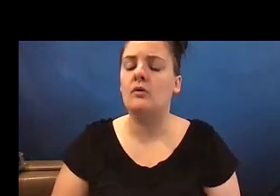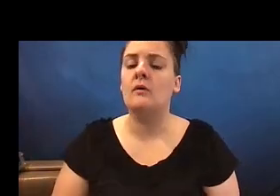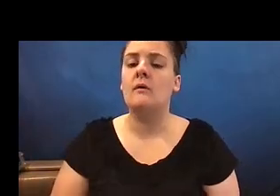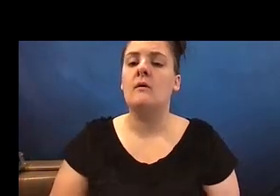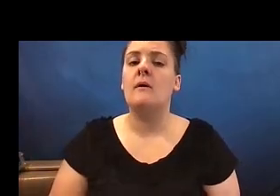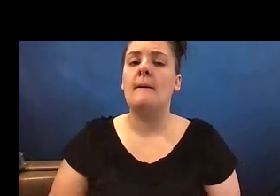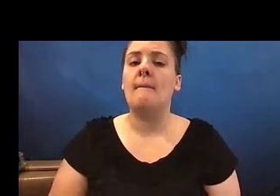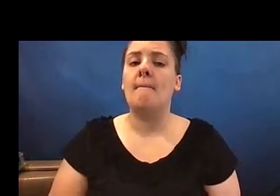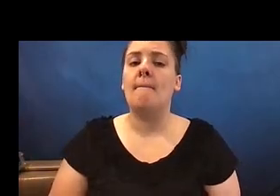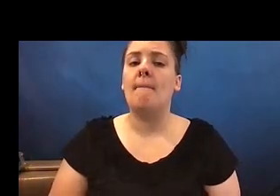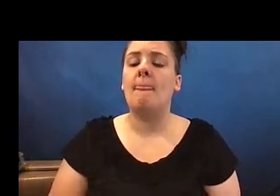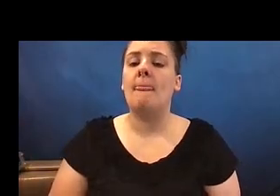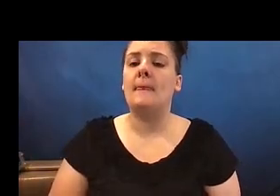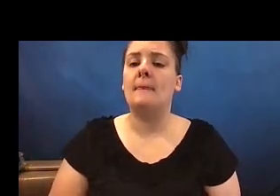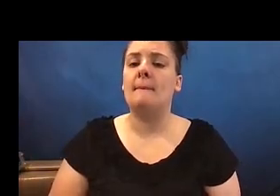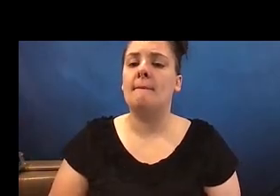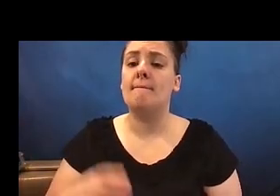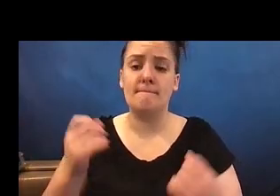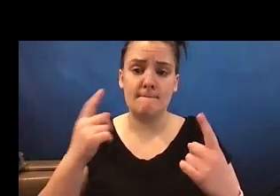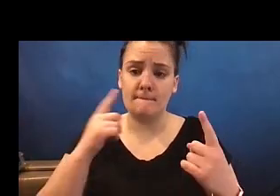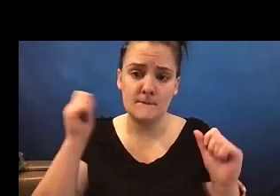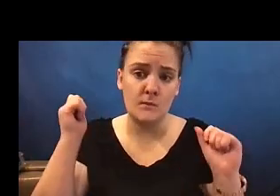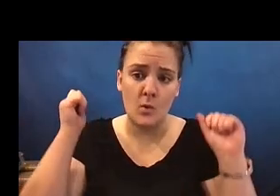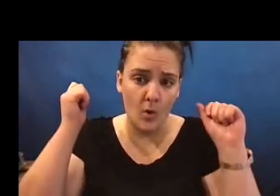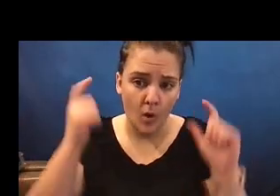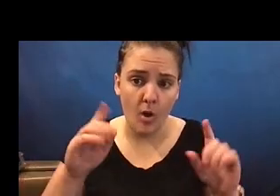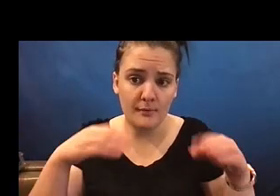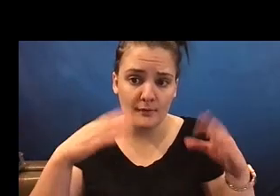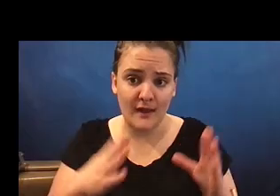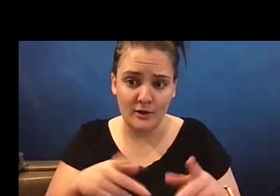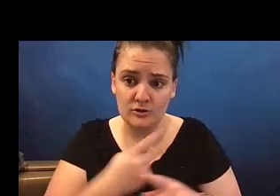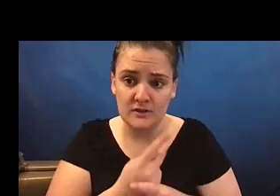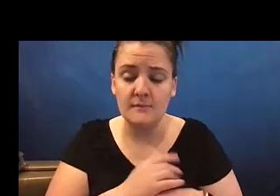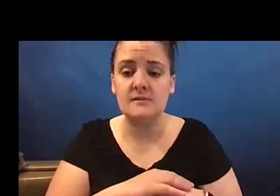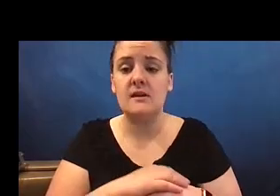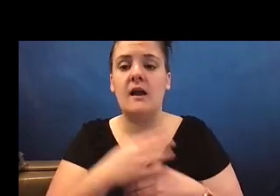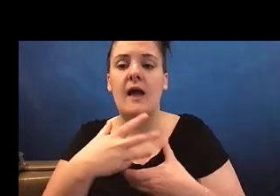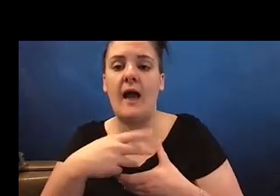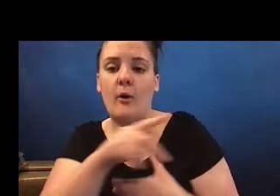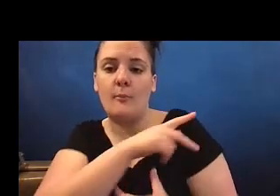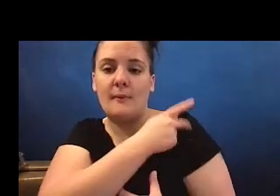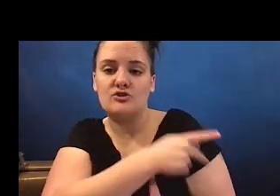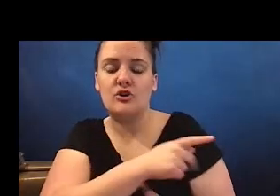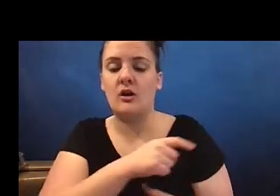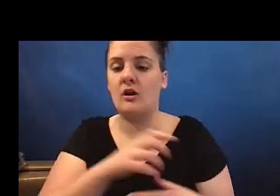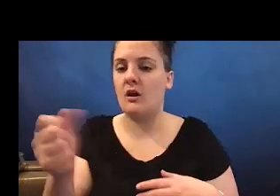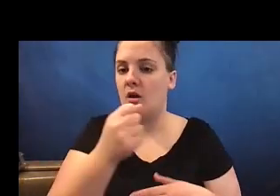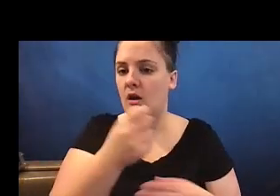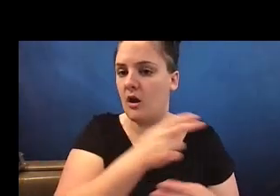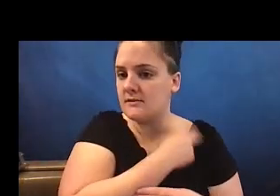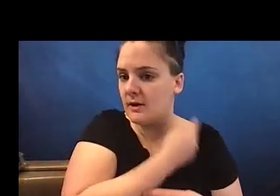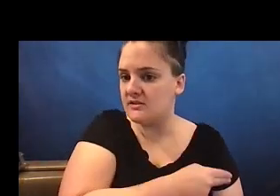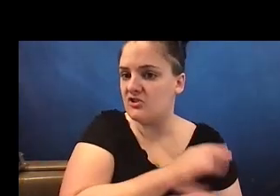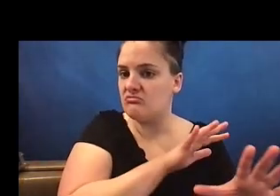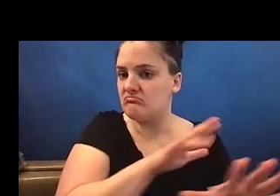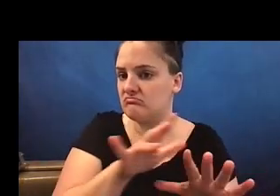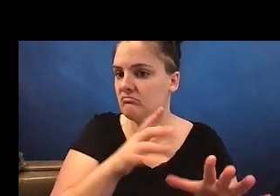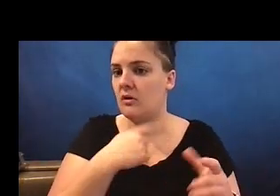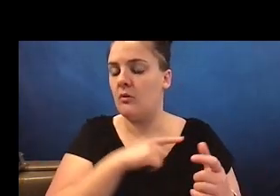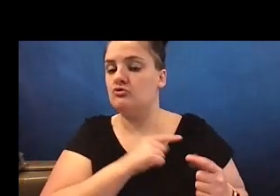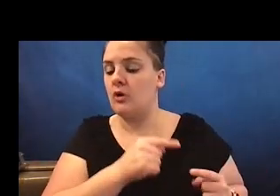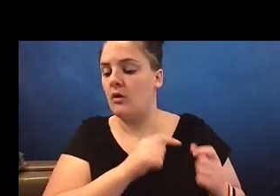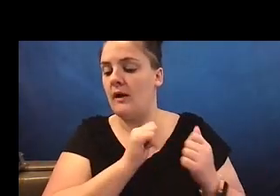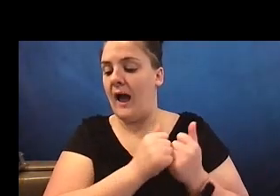this through for all provider types, right? Outpatient, hospitalization, et cetera. Everyone is struggling with how best to care for